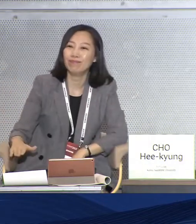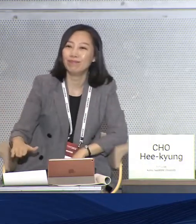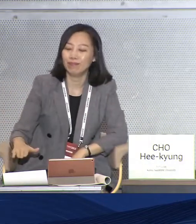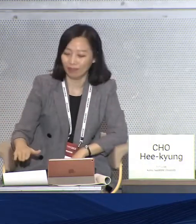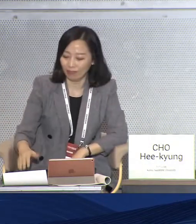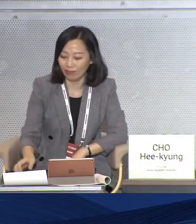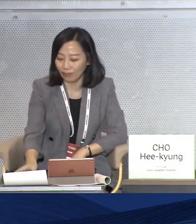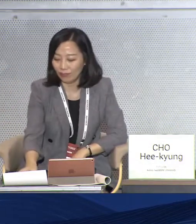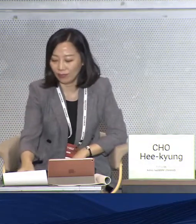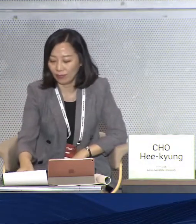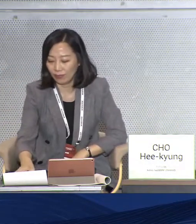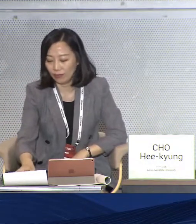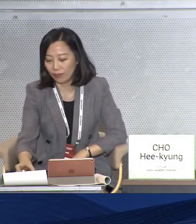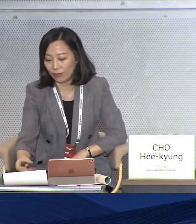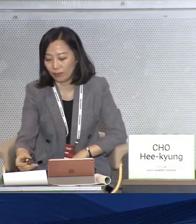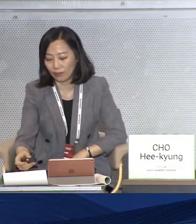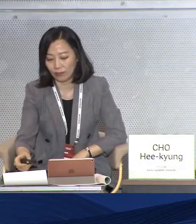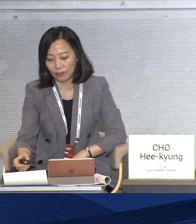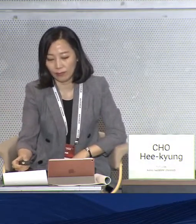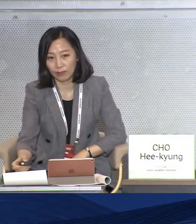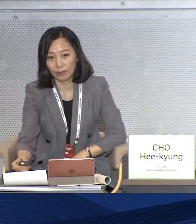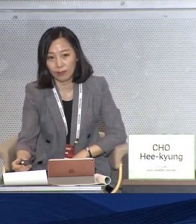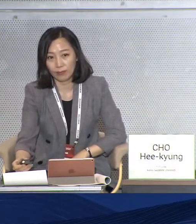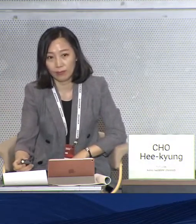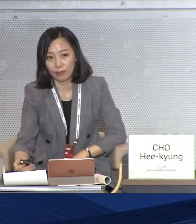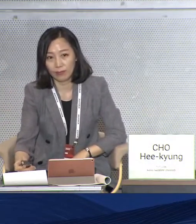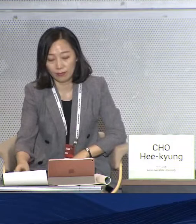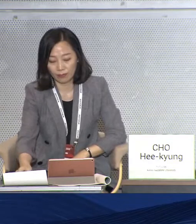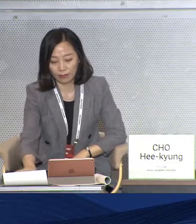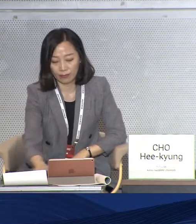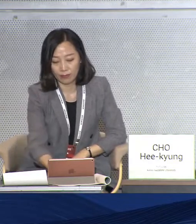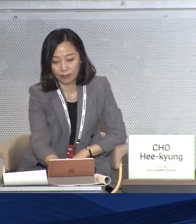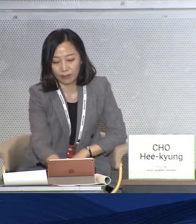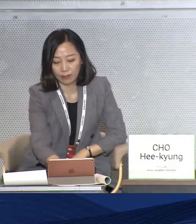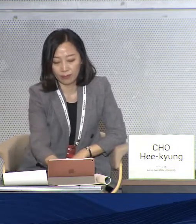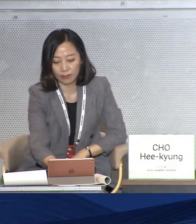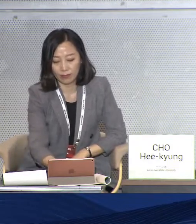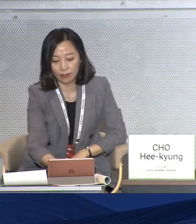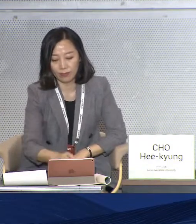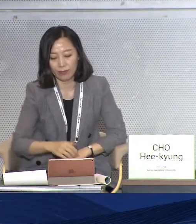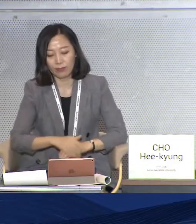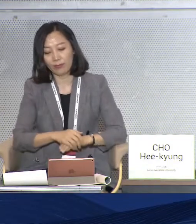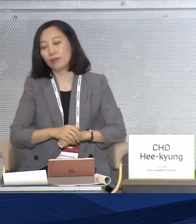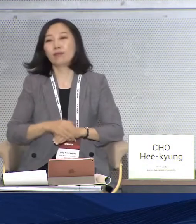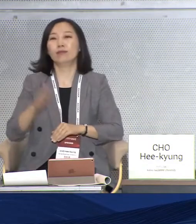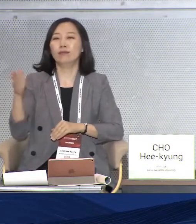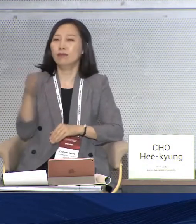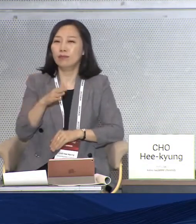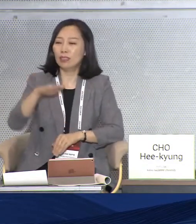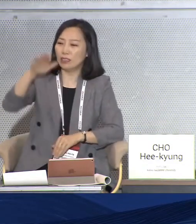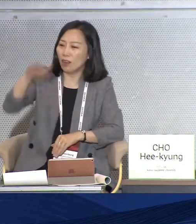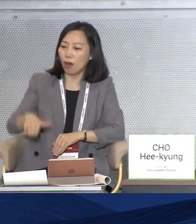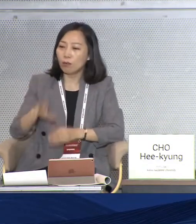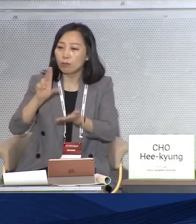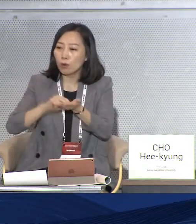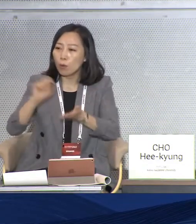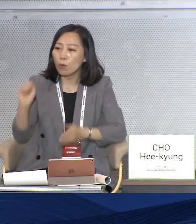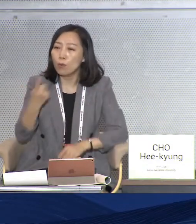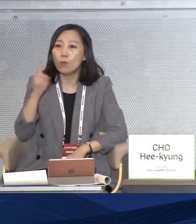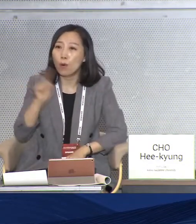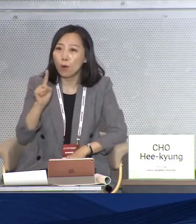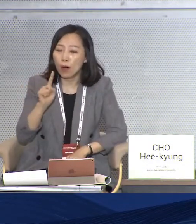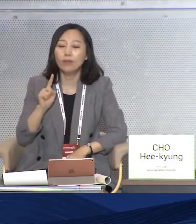give people with hearing loss their dignity. However, their lives is